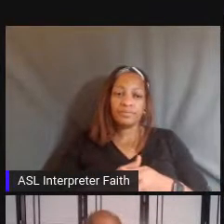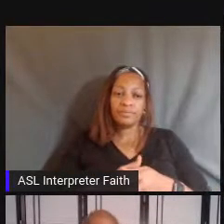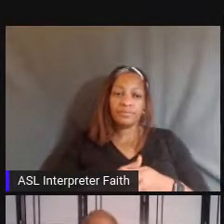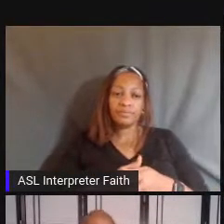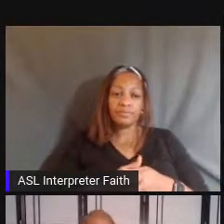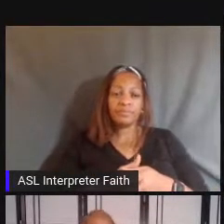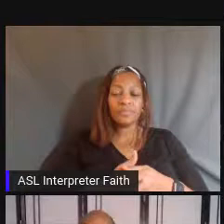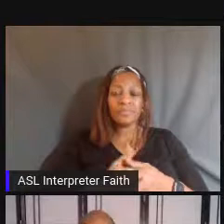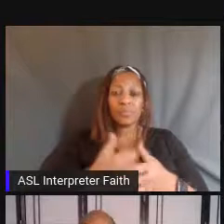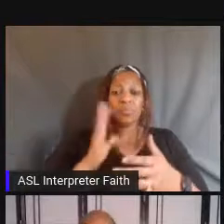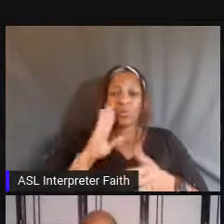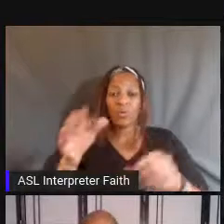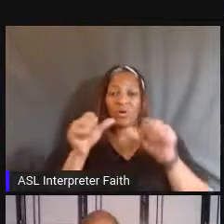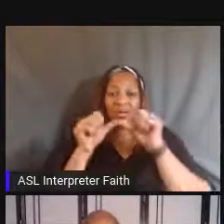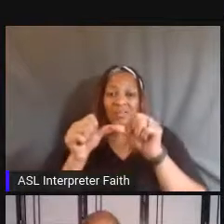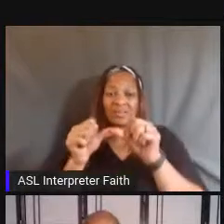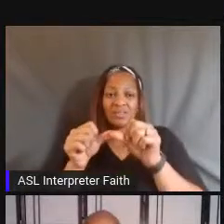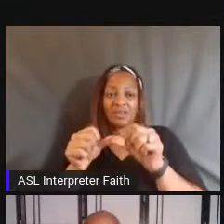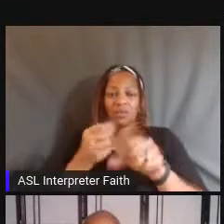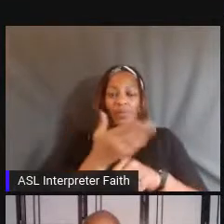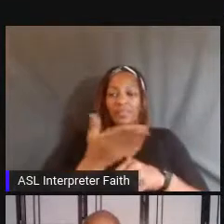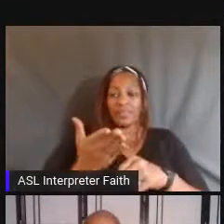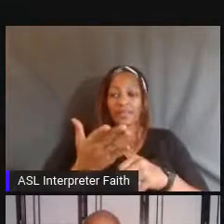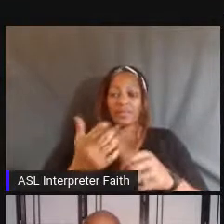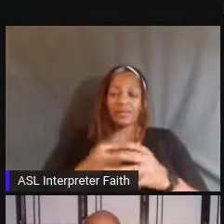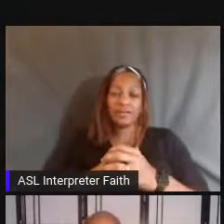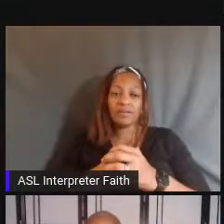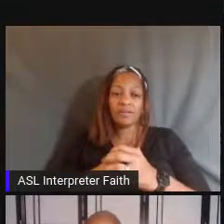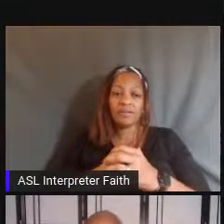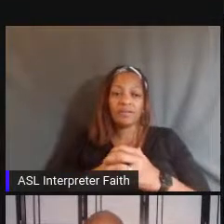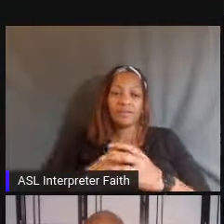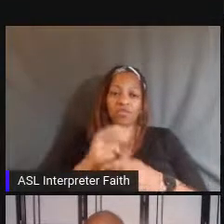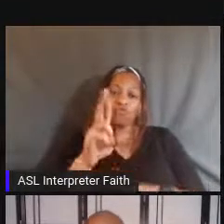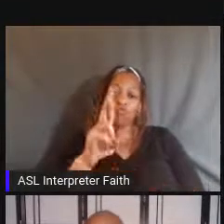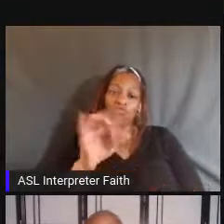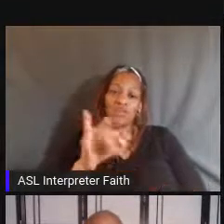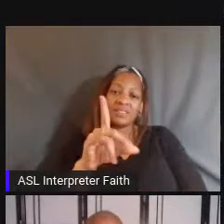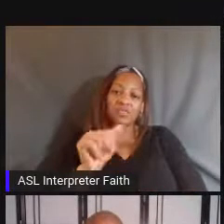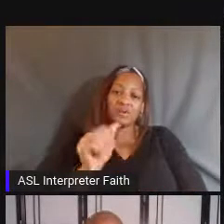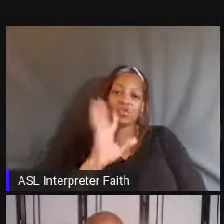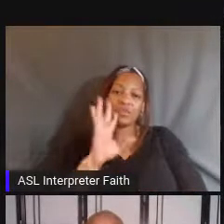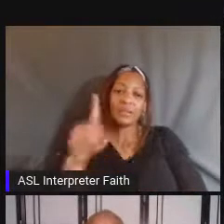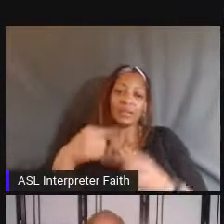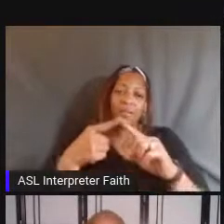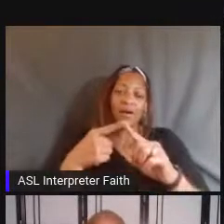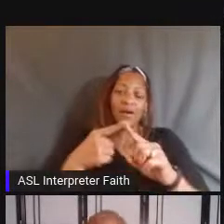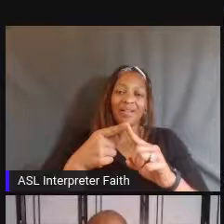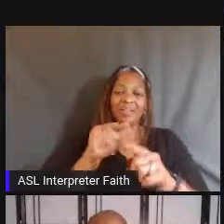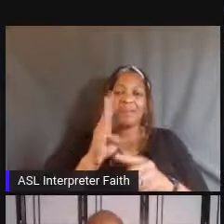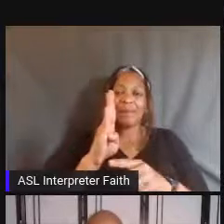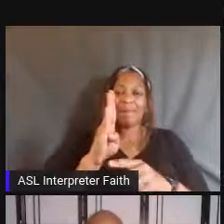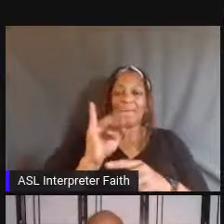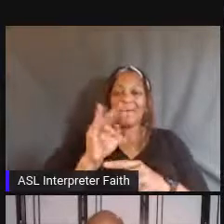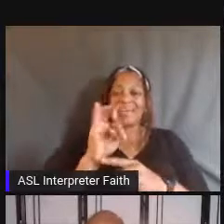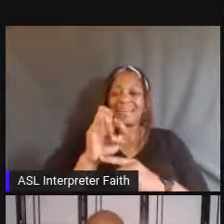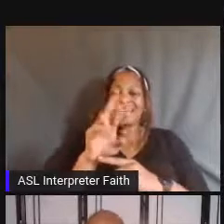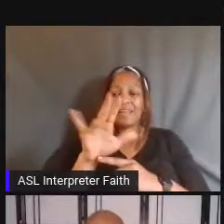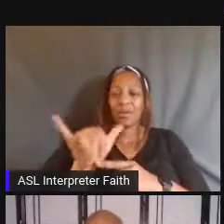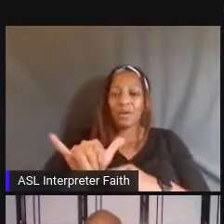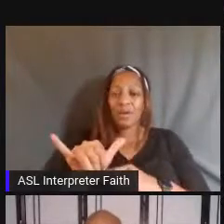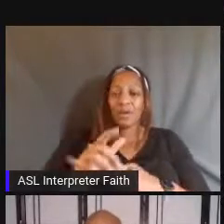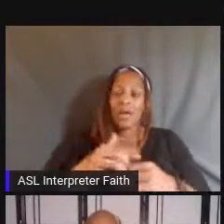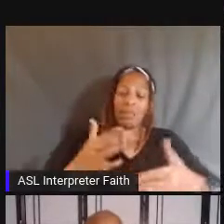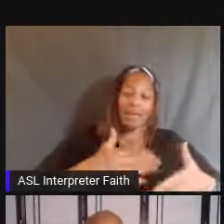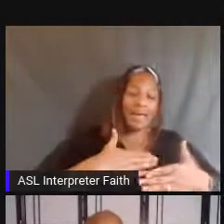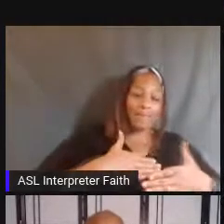Then we're going to continue on that thing that Resma talked about. We're going to binary. It's either or. Either I'm happy or